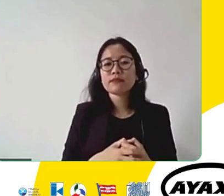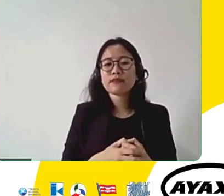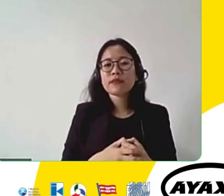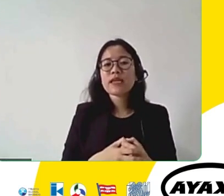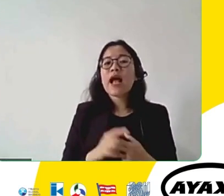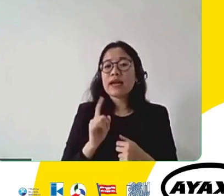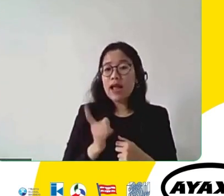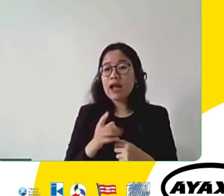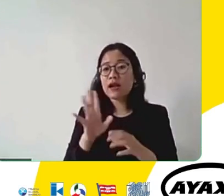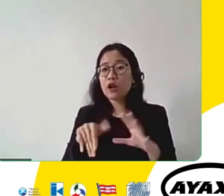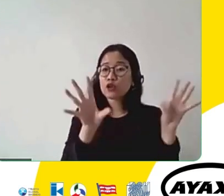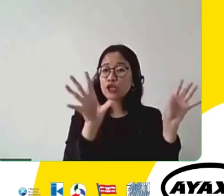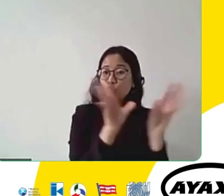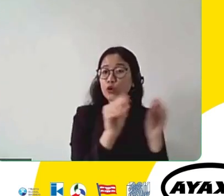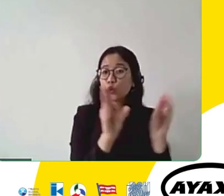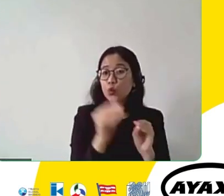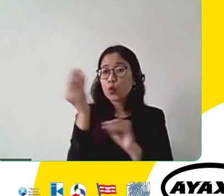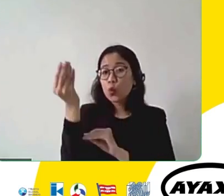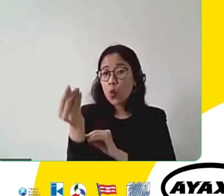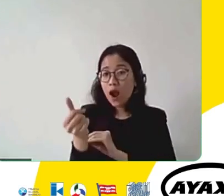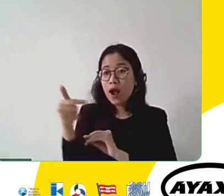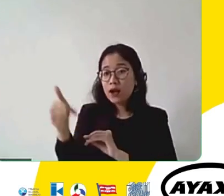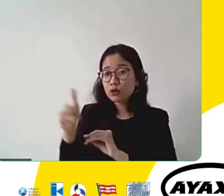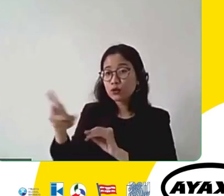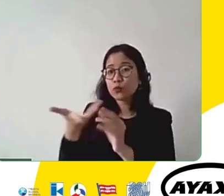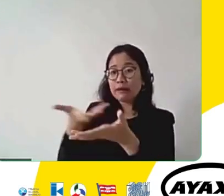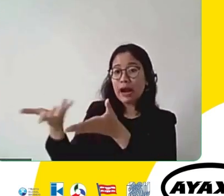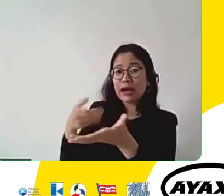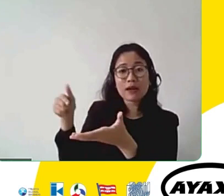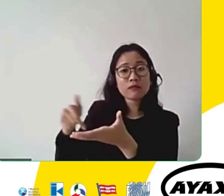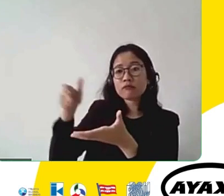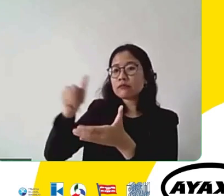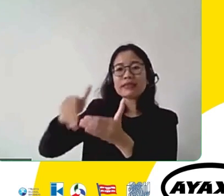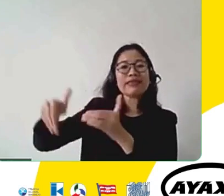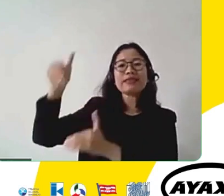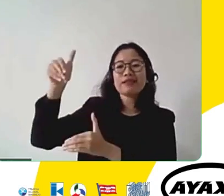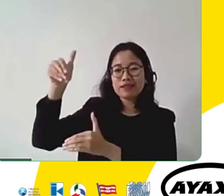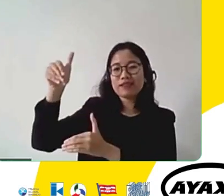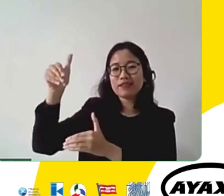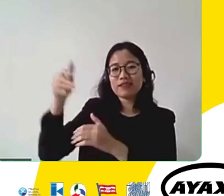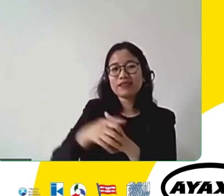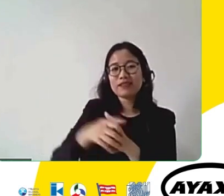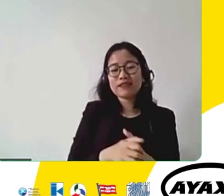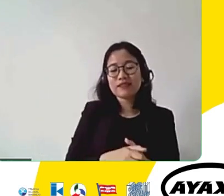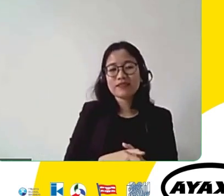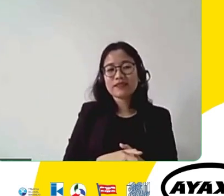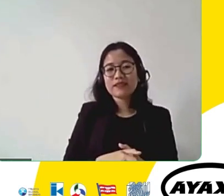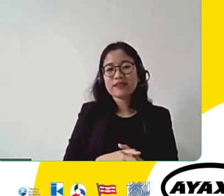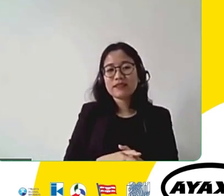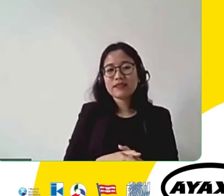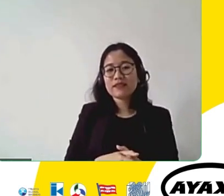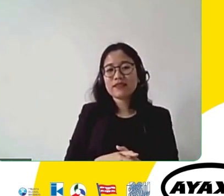about 38.5 trillions, or estimated about